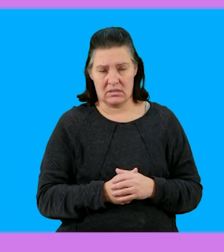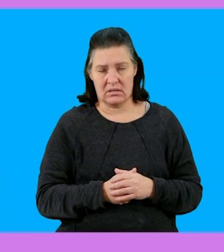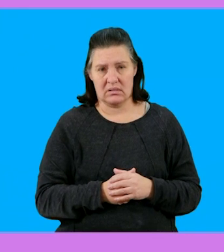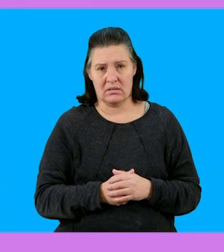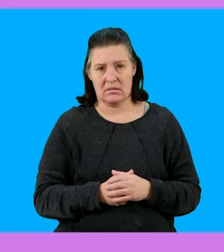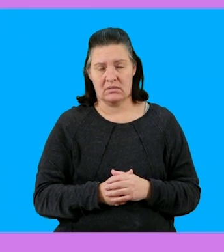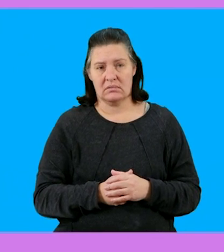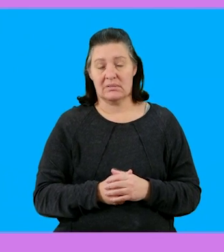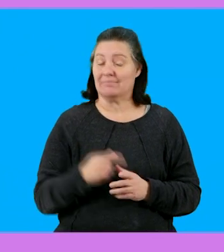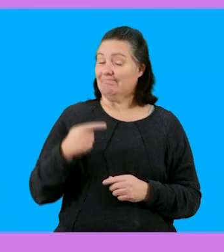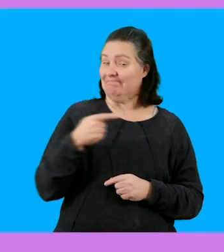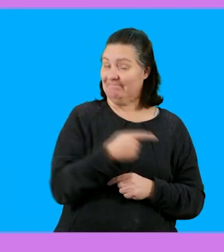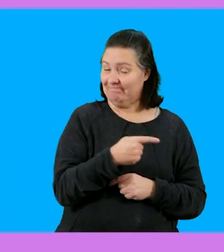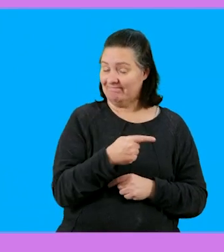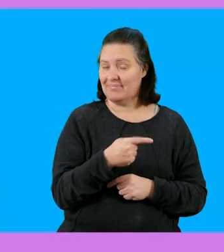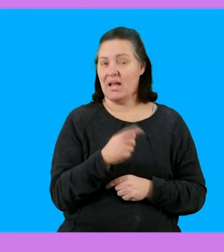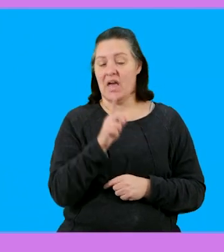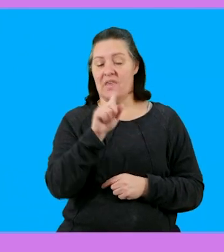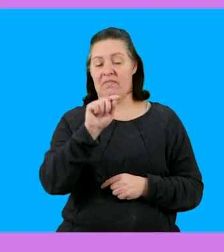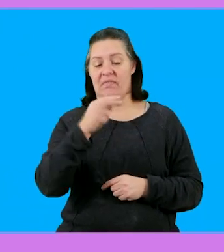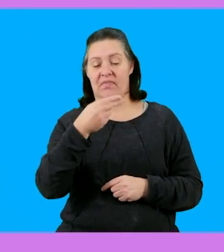say this is